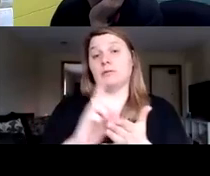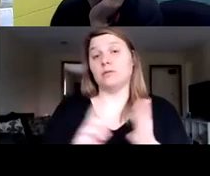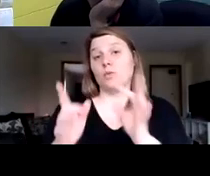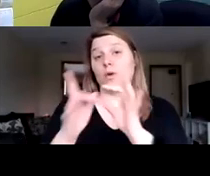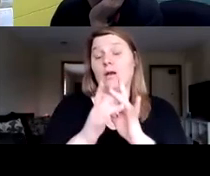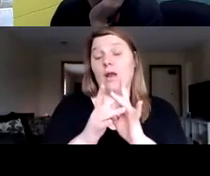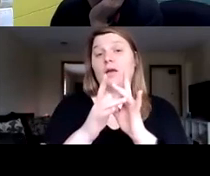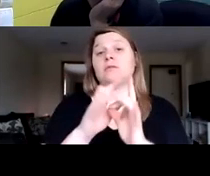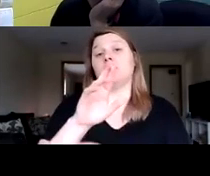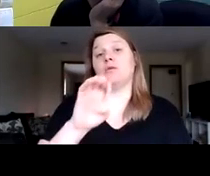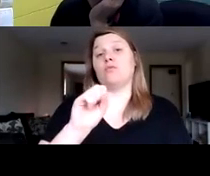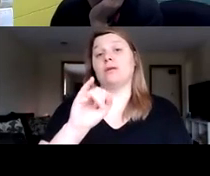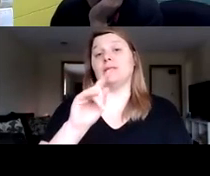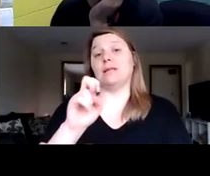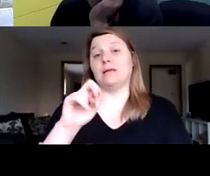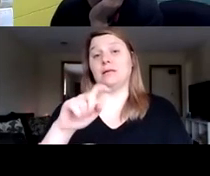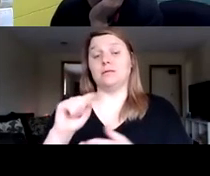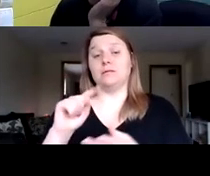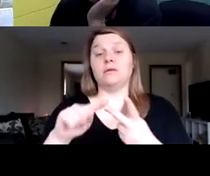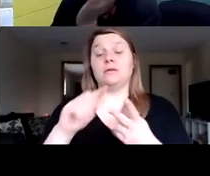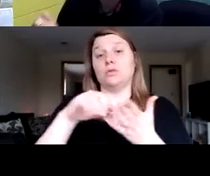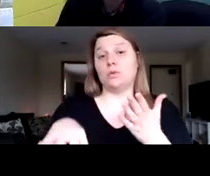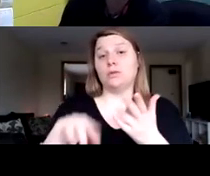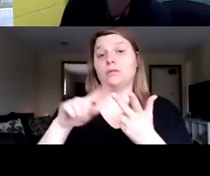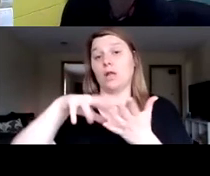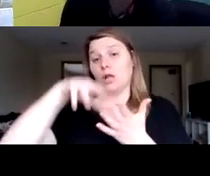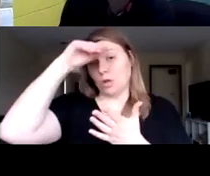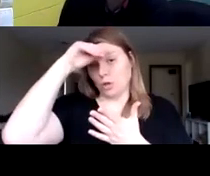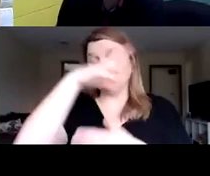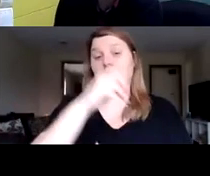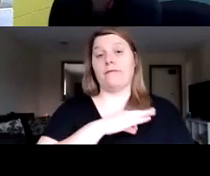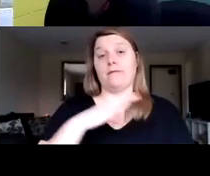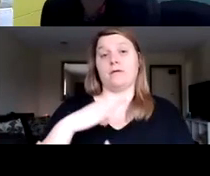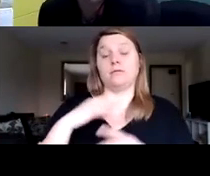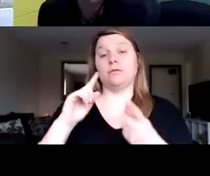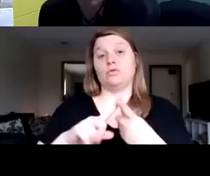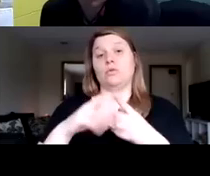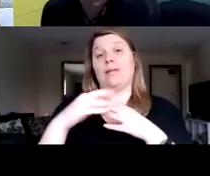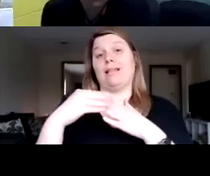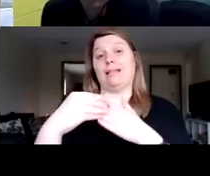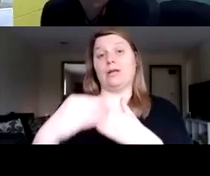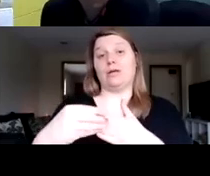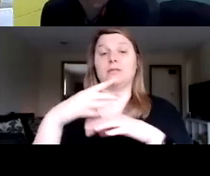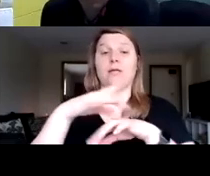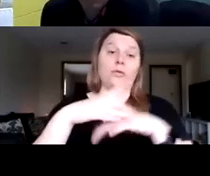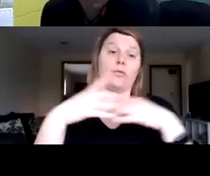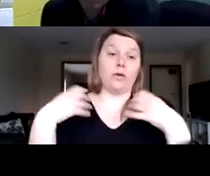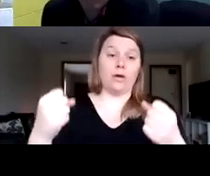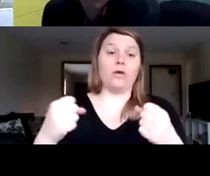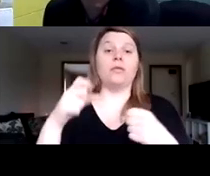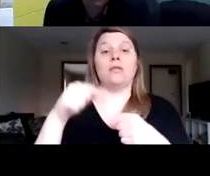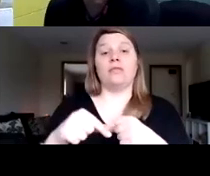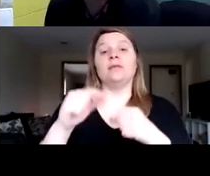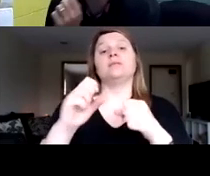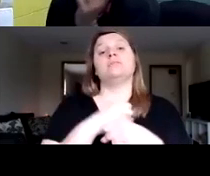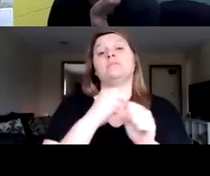residents, students, learners, and faculty to leaders in global health. This series is created to support the development of global